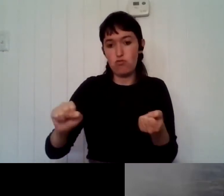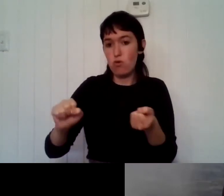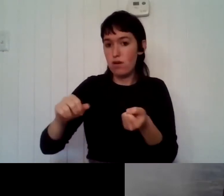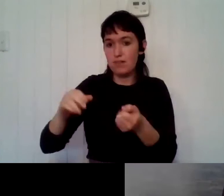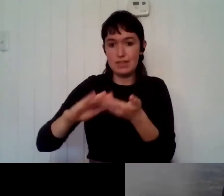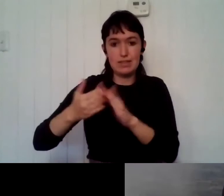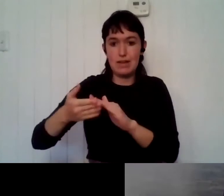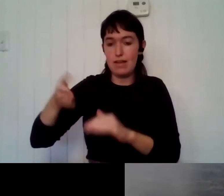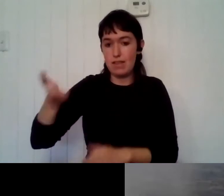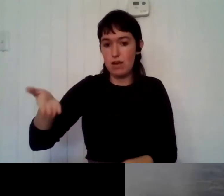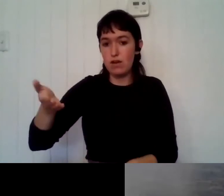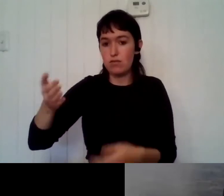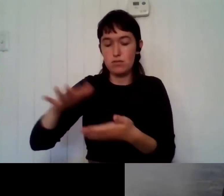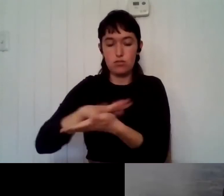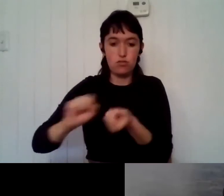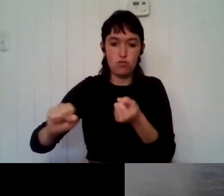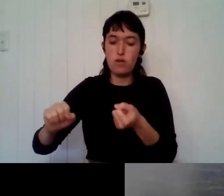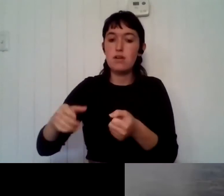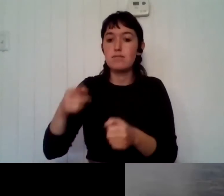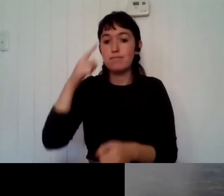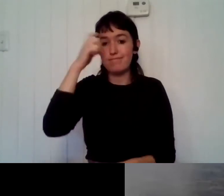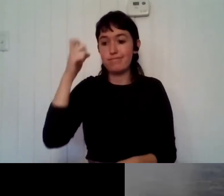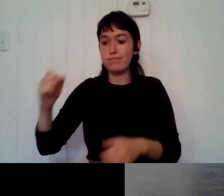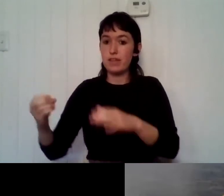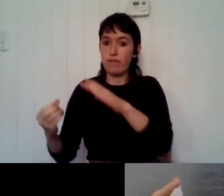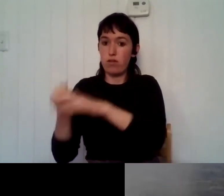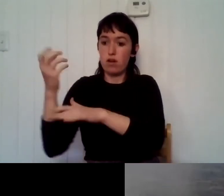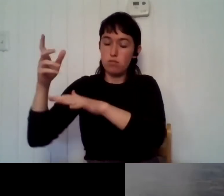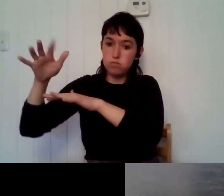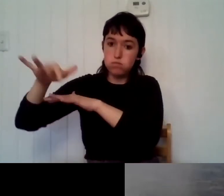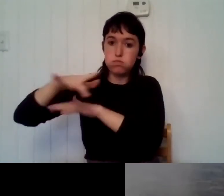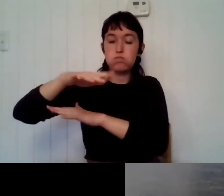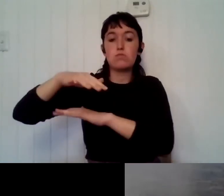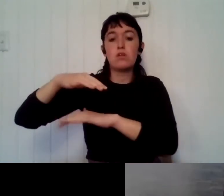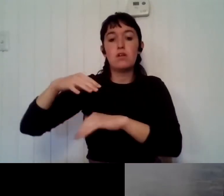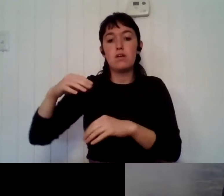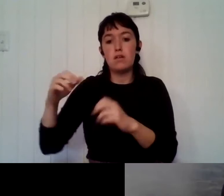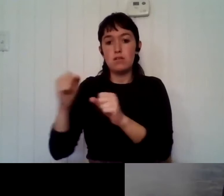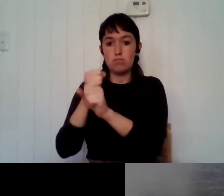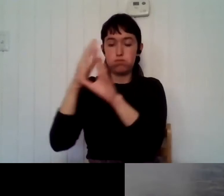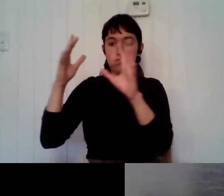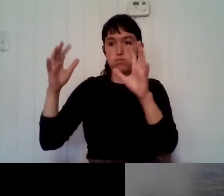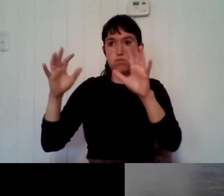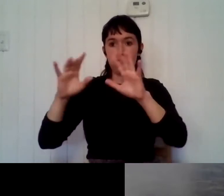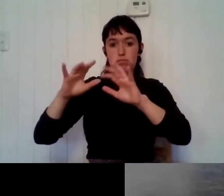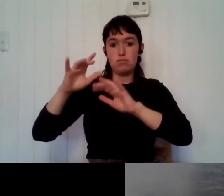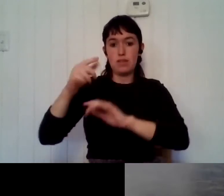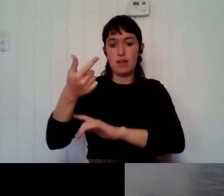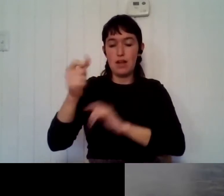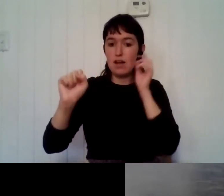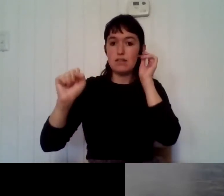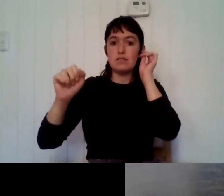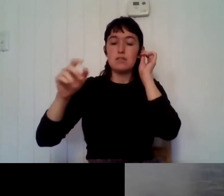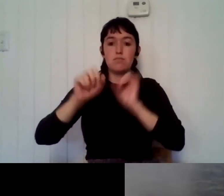because Vesuvius is also an explosive volcano. There were these gigantic pyroclastic flows that basically covered the whole